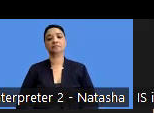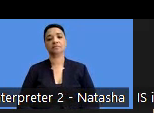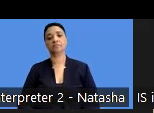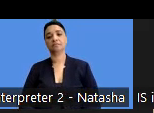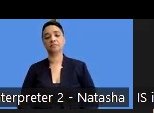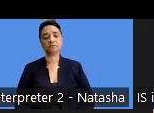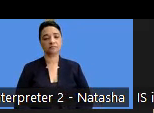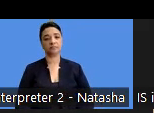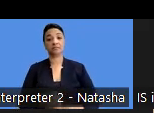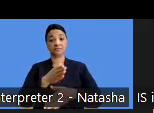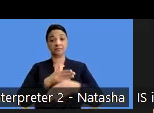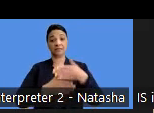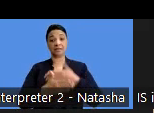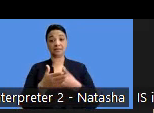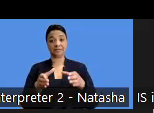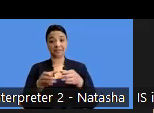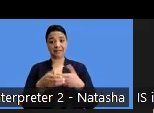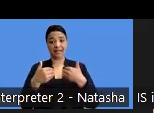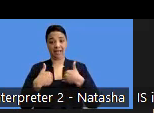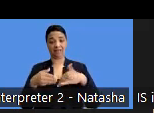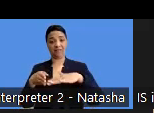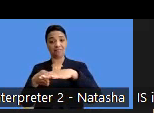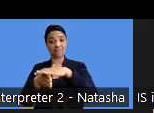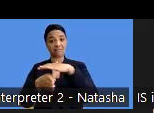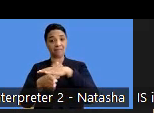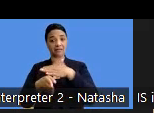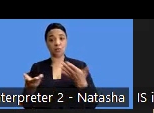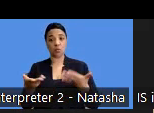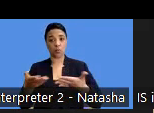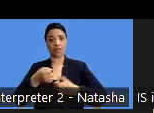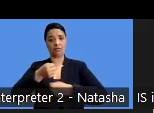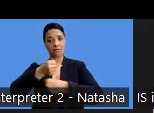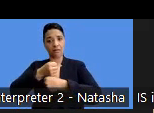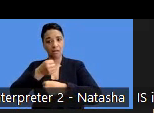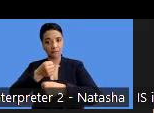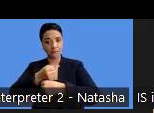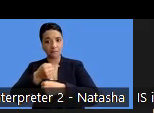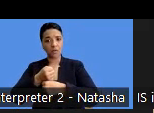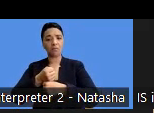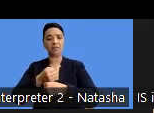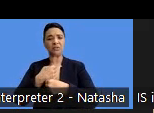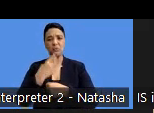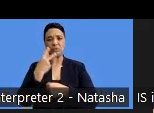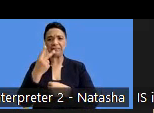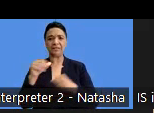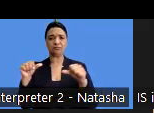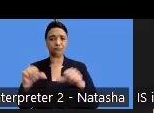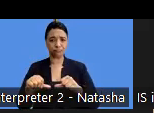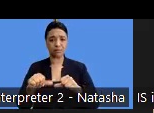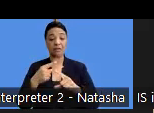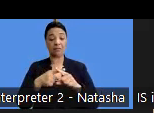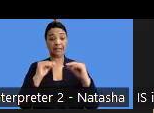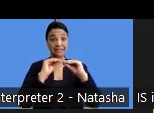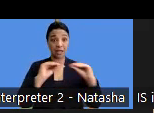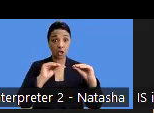as increasing the economical vulnerability, such as limit